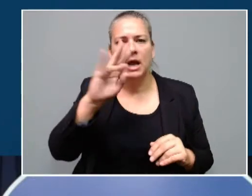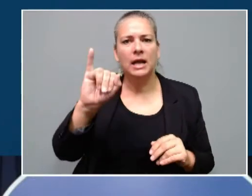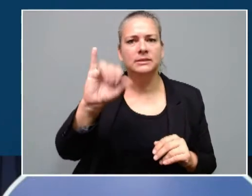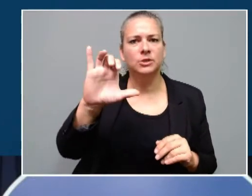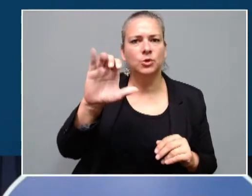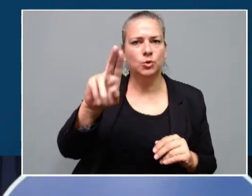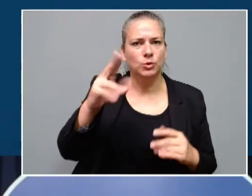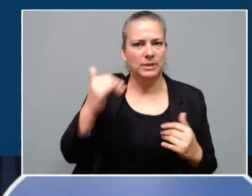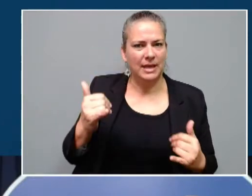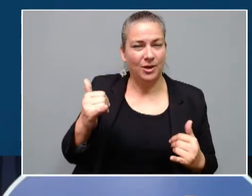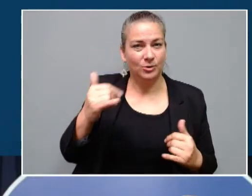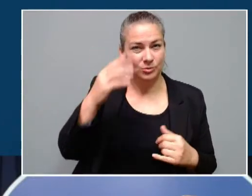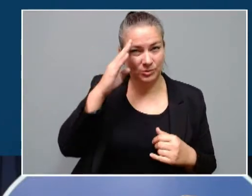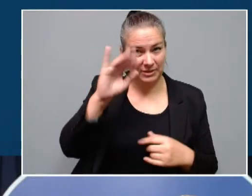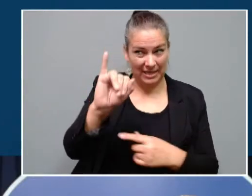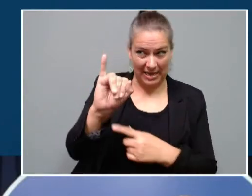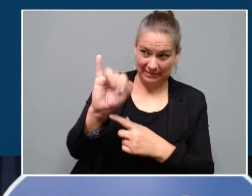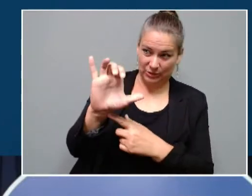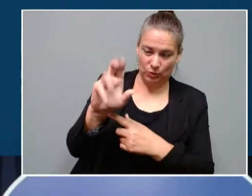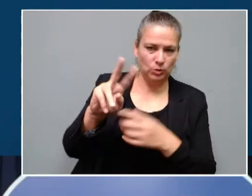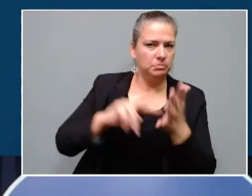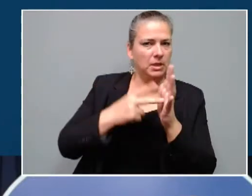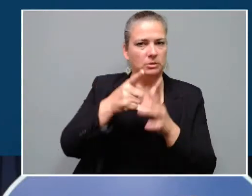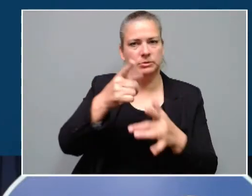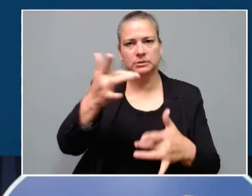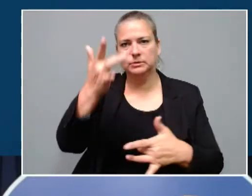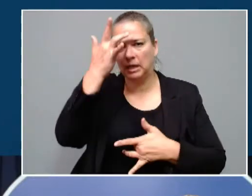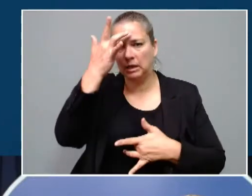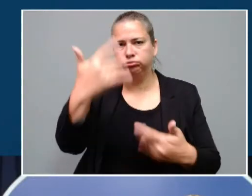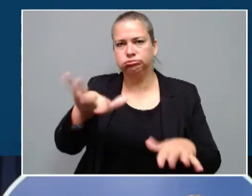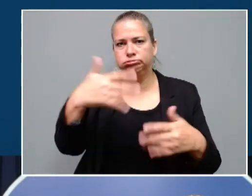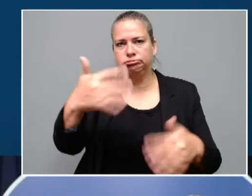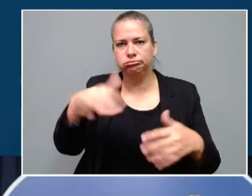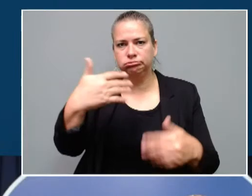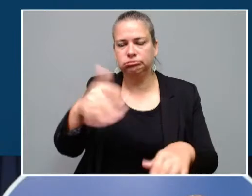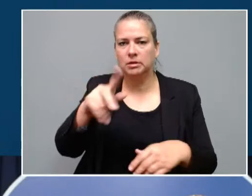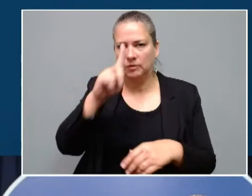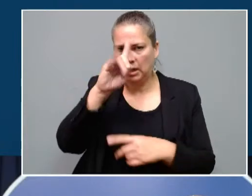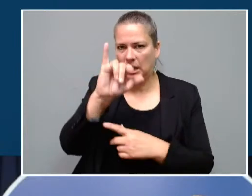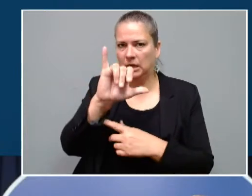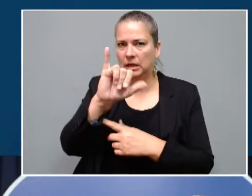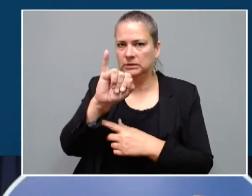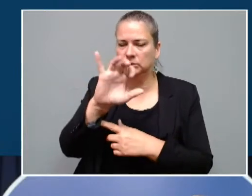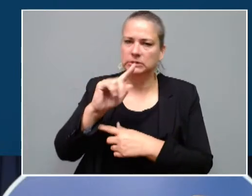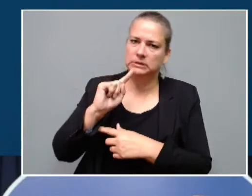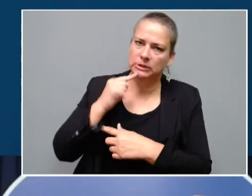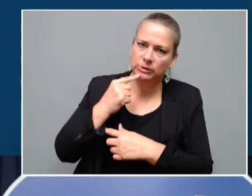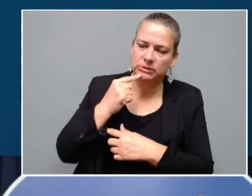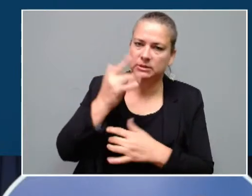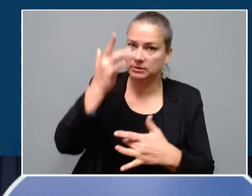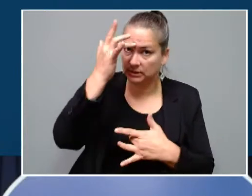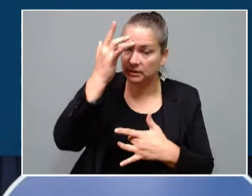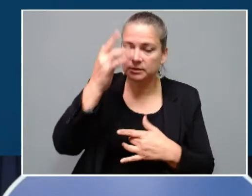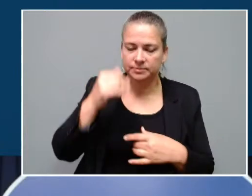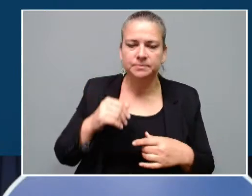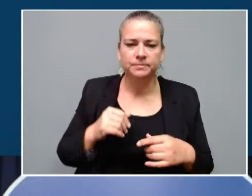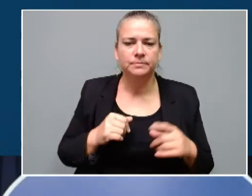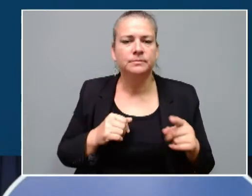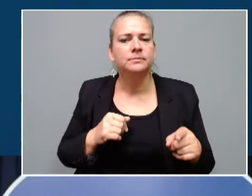Remember, you got to be pretty sick to get into an ICU. We think a couple things are happening here. One is